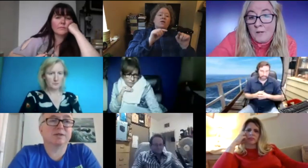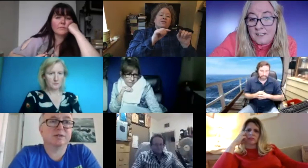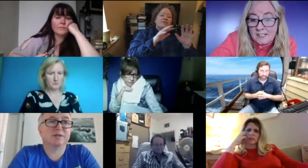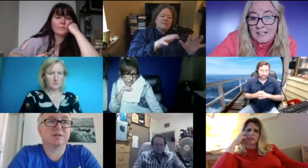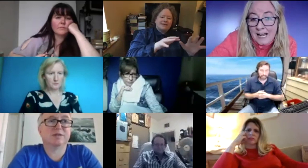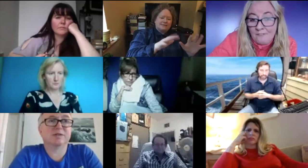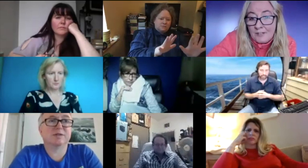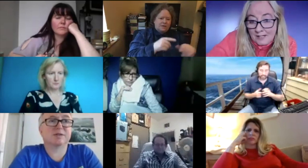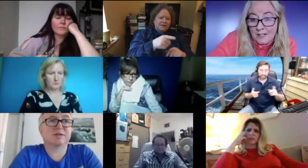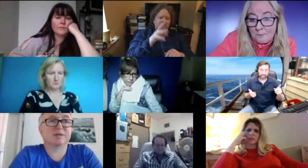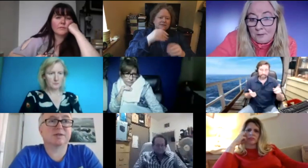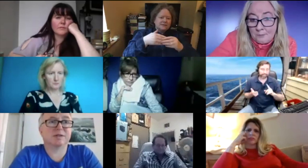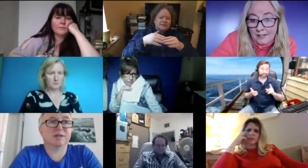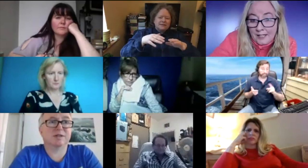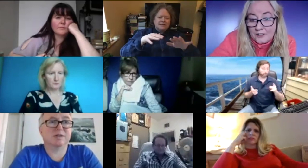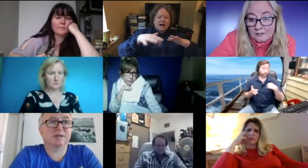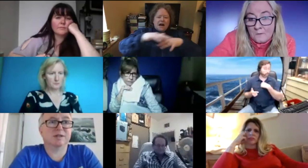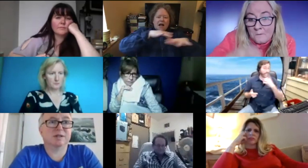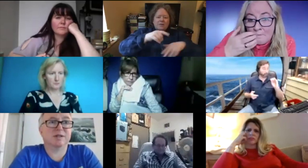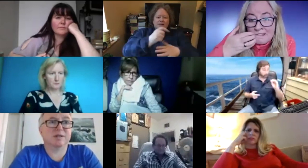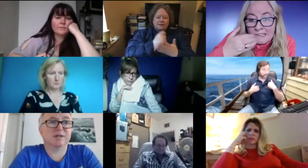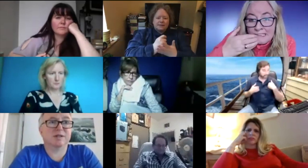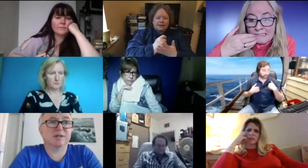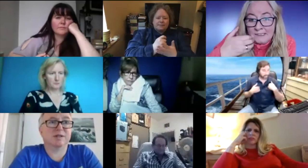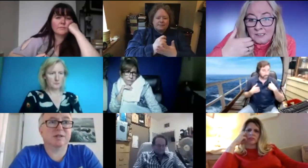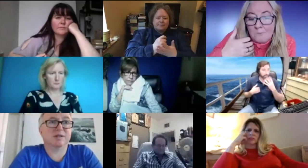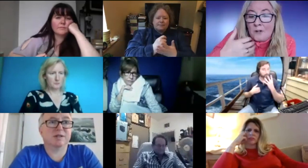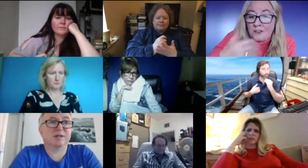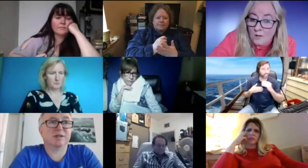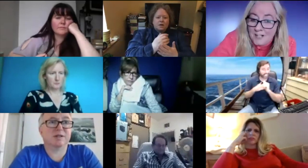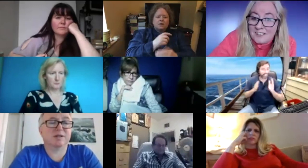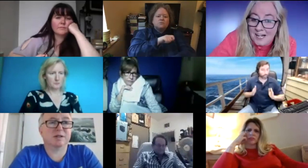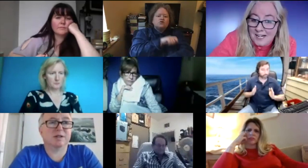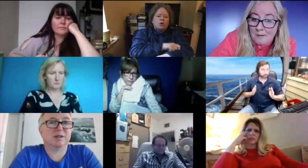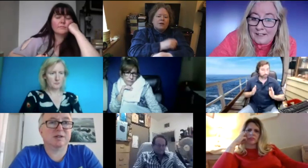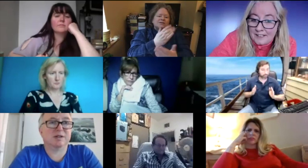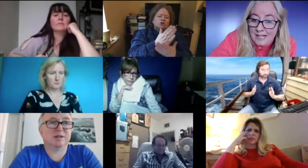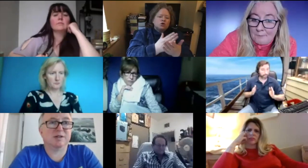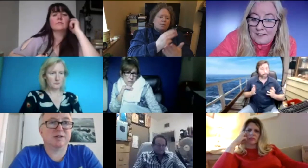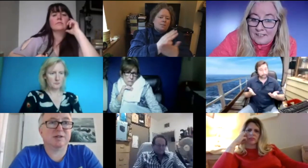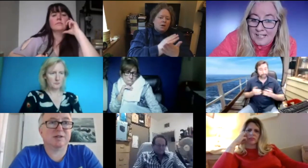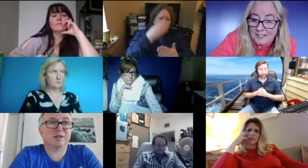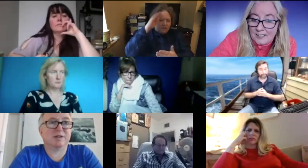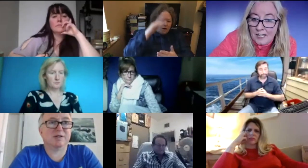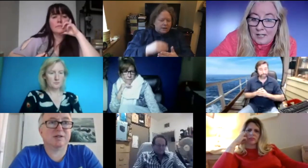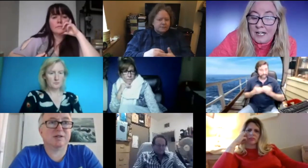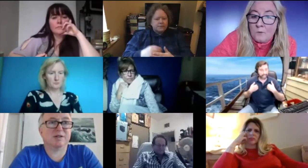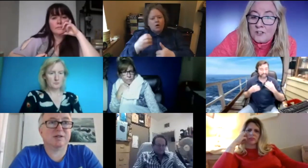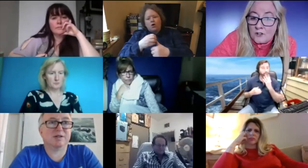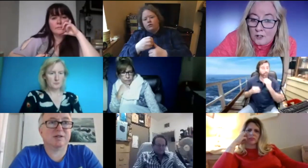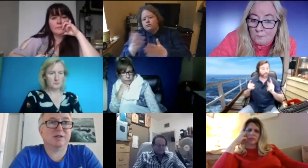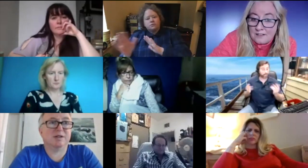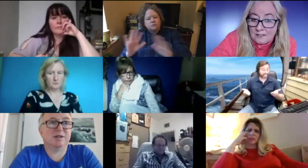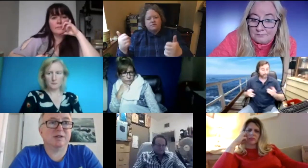So we did have them in our population. But there was a dynamic that happened at that time. It